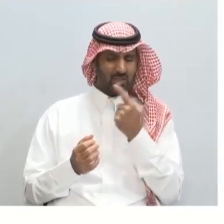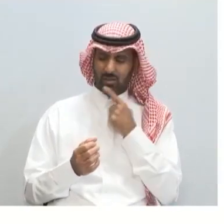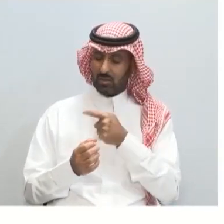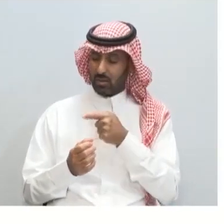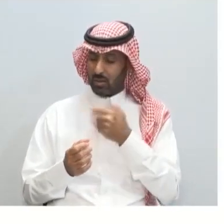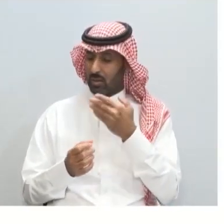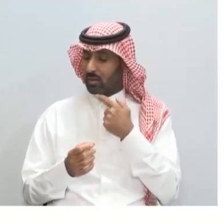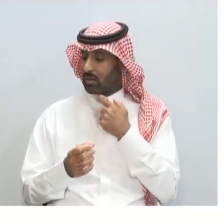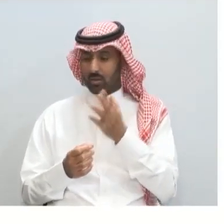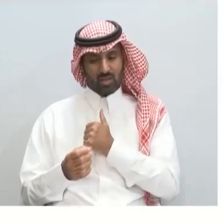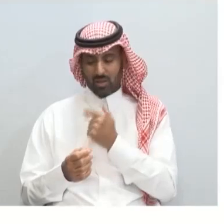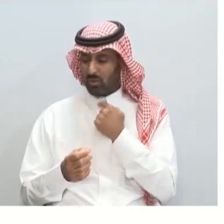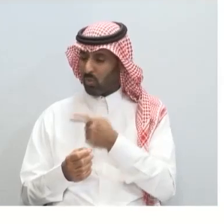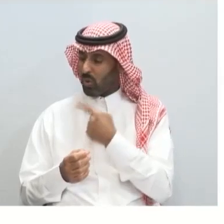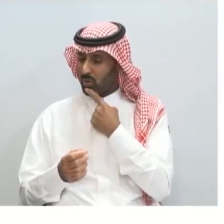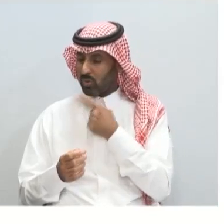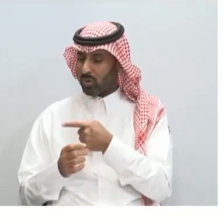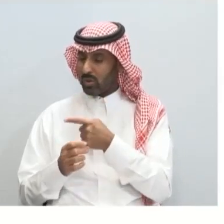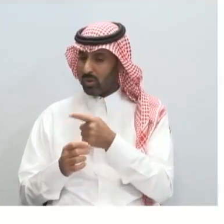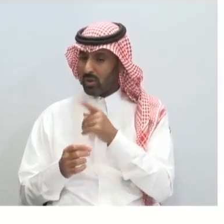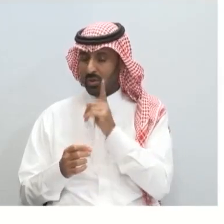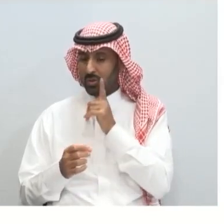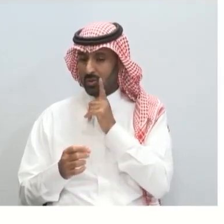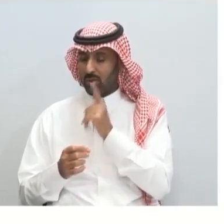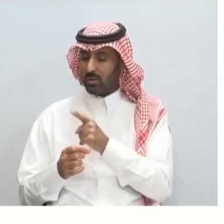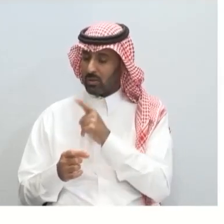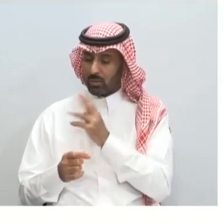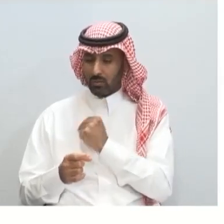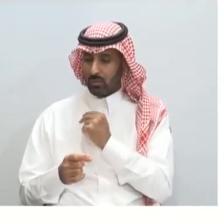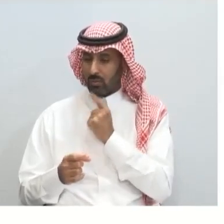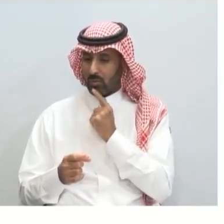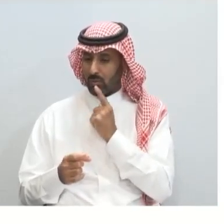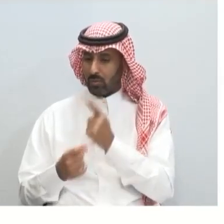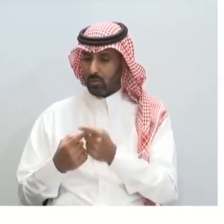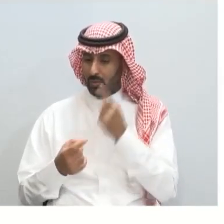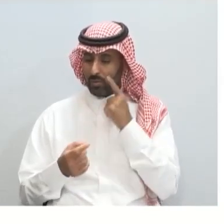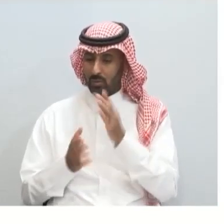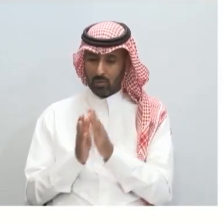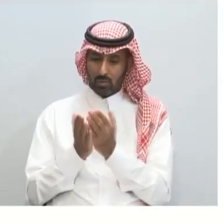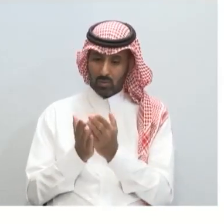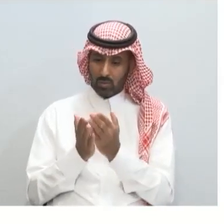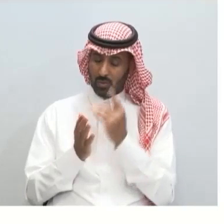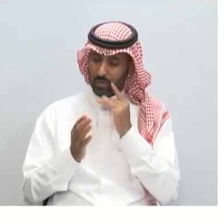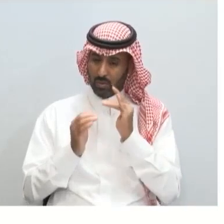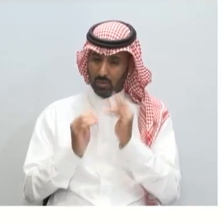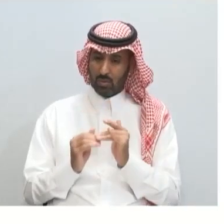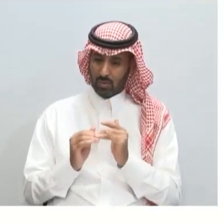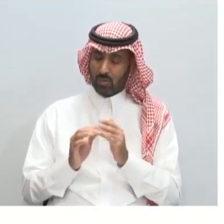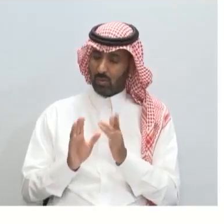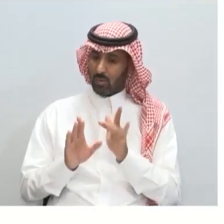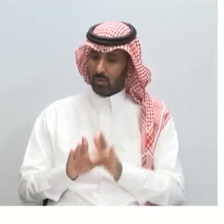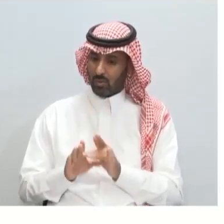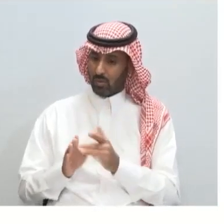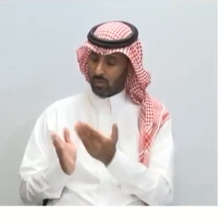to Mona Mona is worried her daughter accidentally leaves her journal on the couch Mona